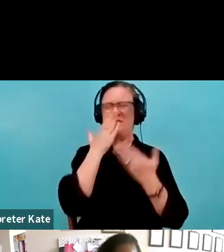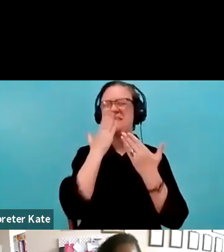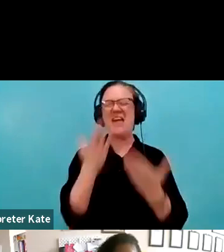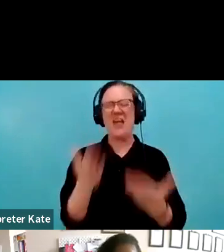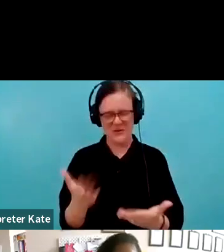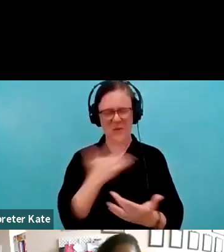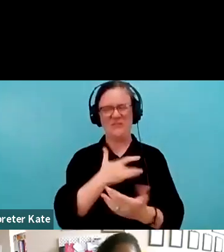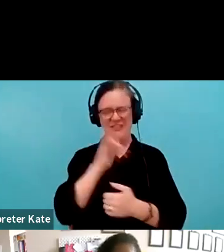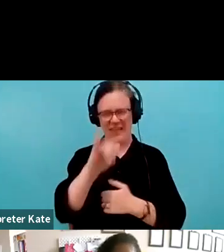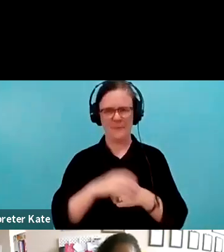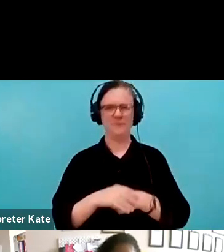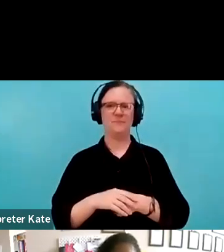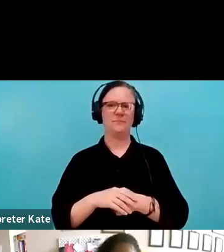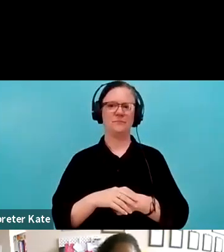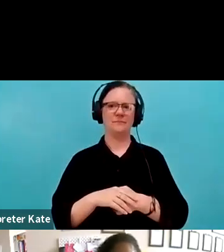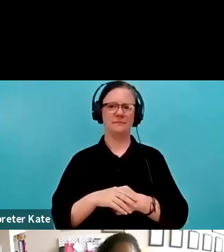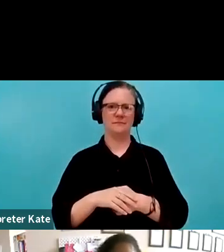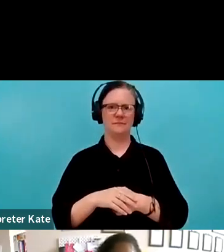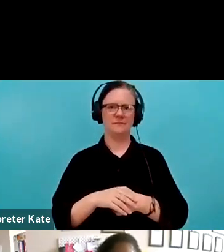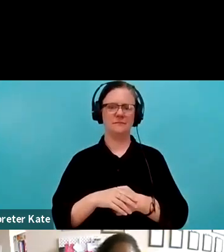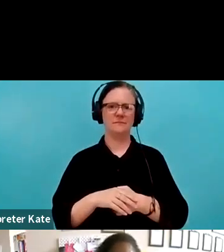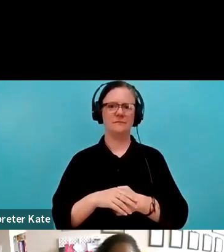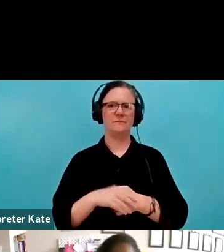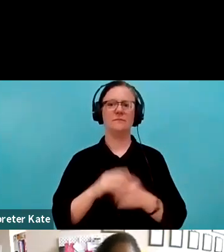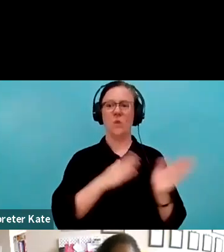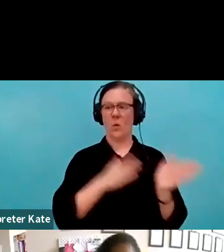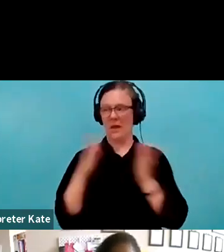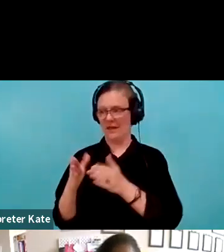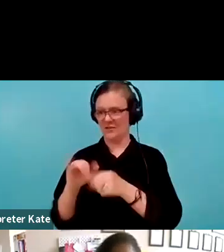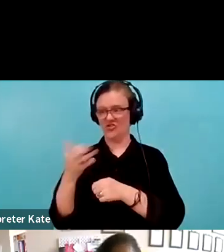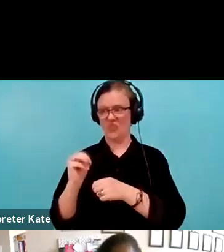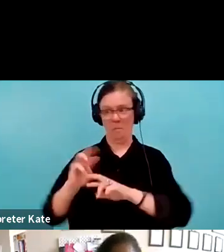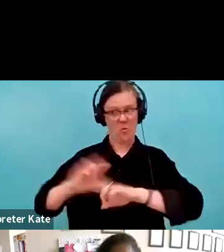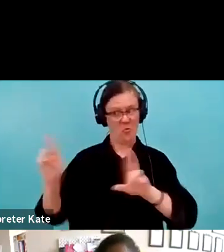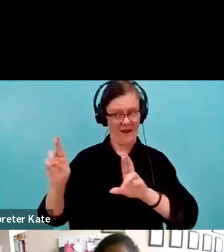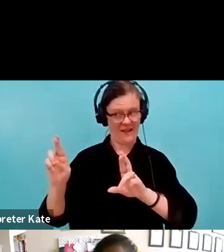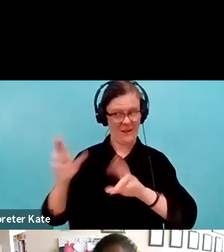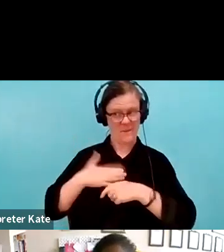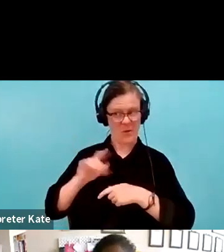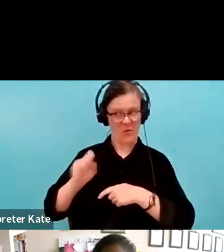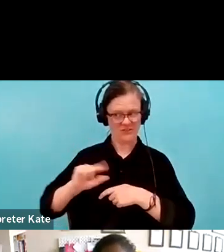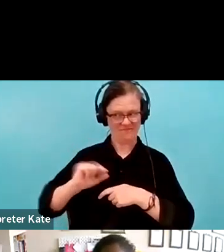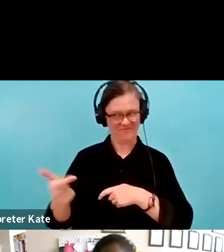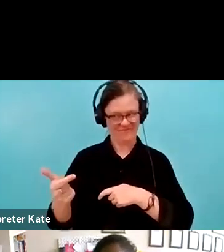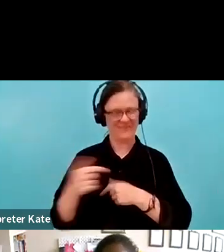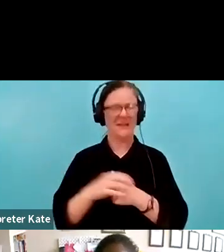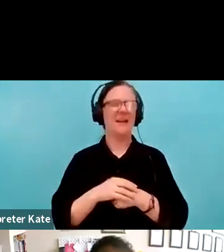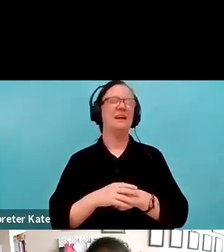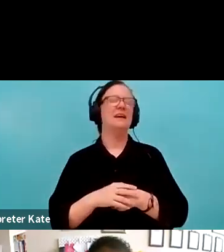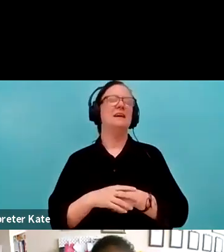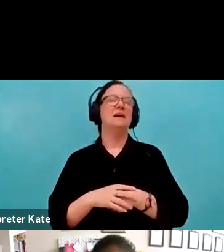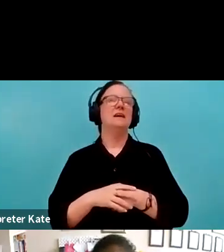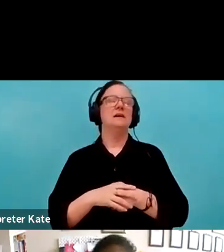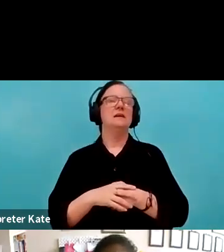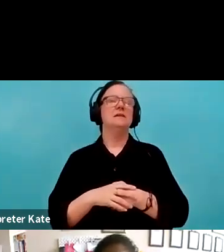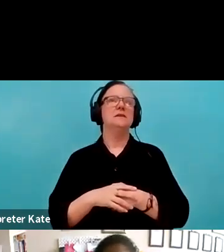that. I'm going to go in reverse order, so Jim, you can get ready to talk next. But